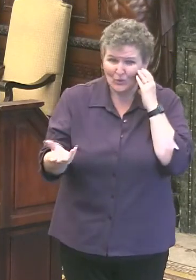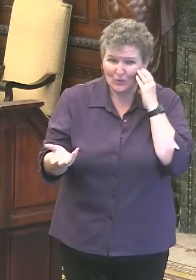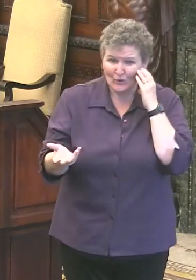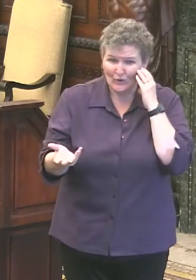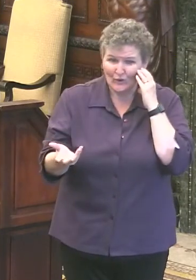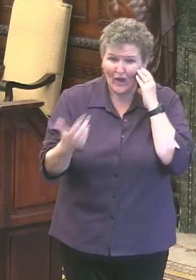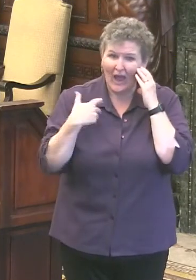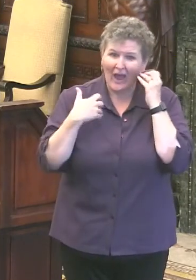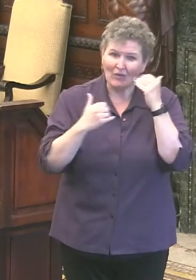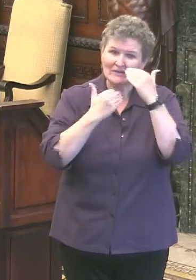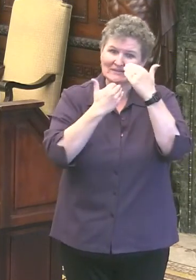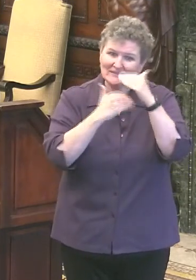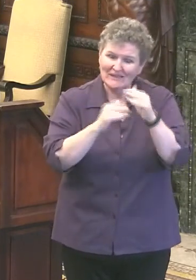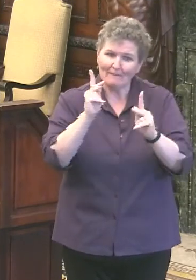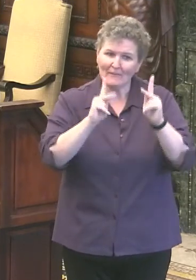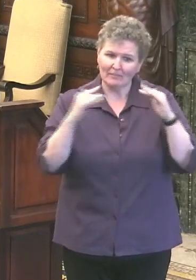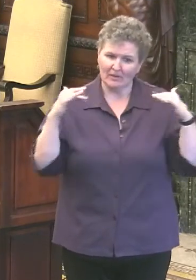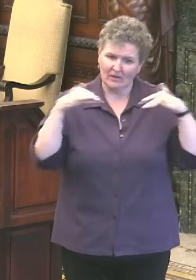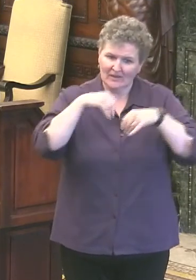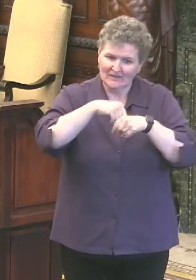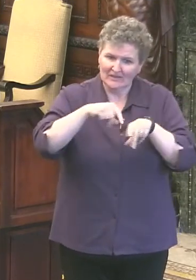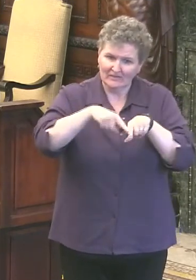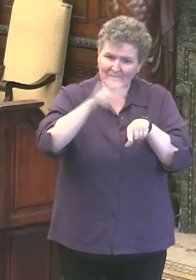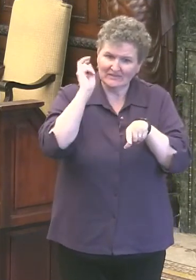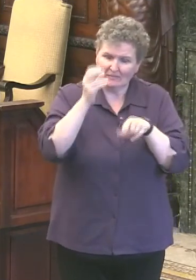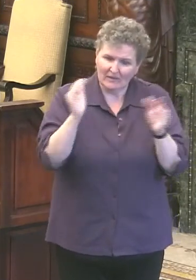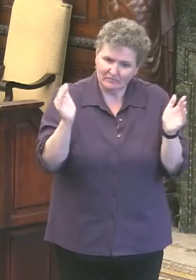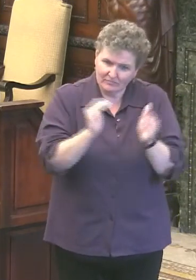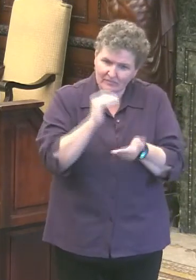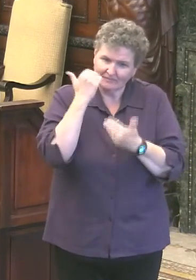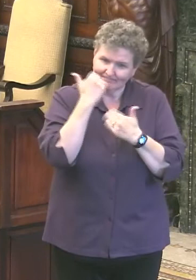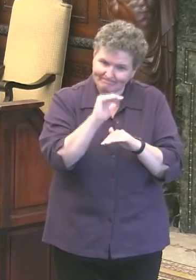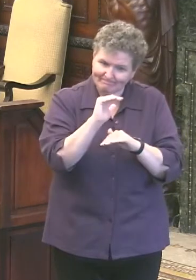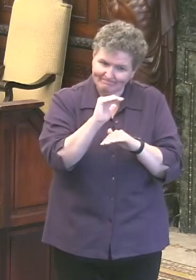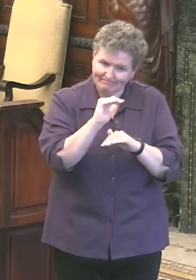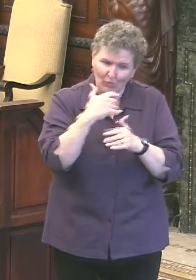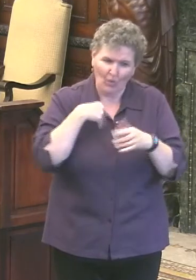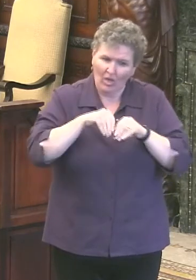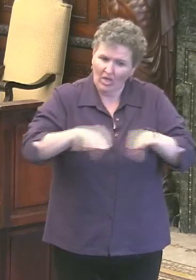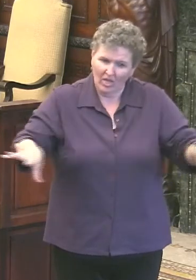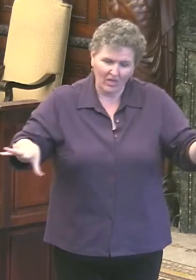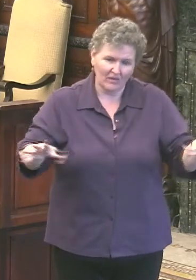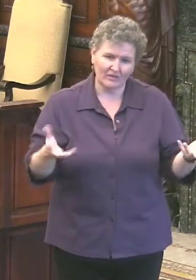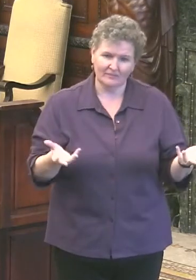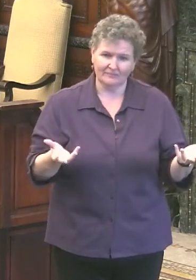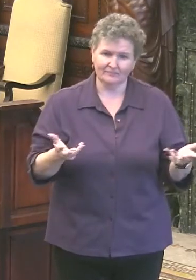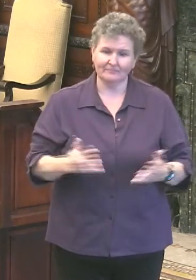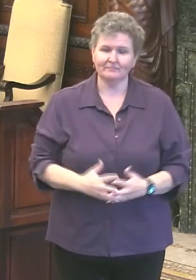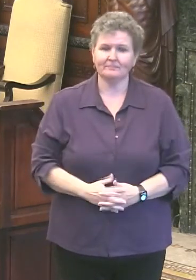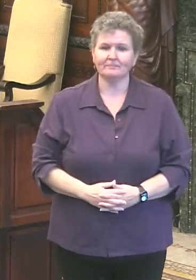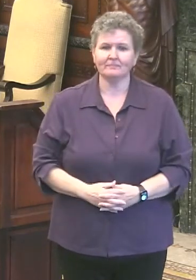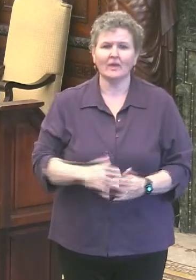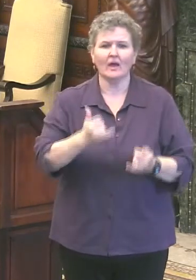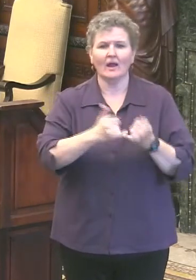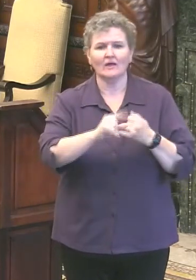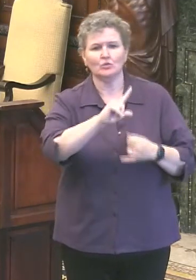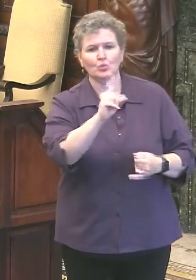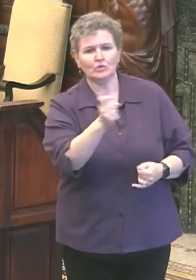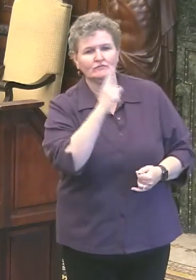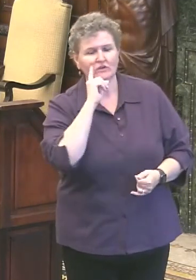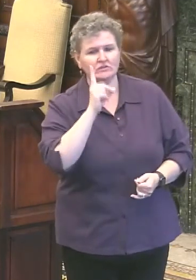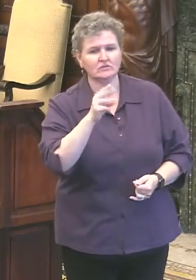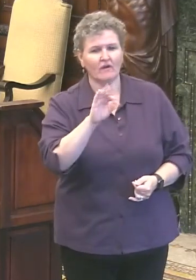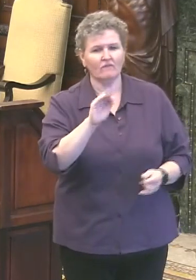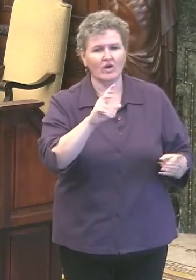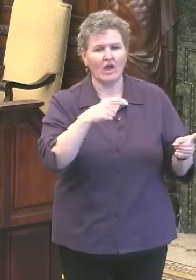car as a way to reduce the risk of transmission. And my last question is for the commissioner and the mayor.